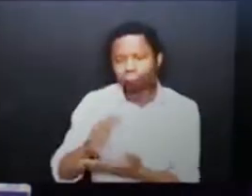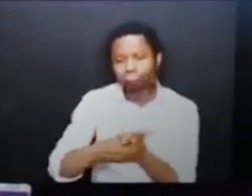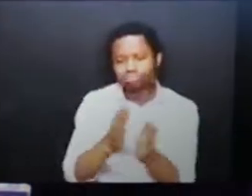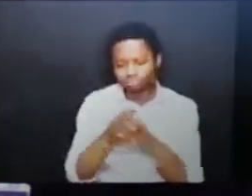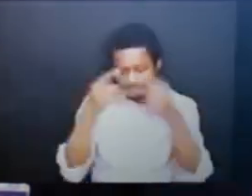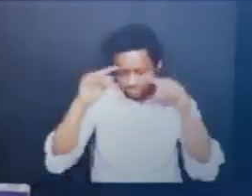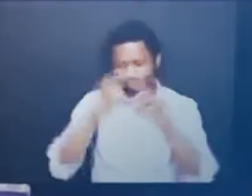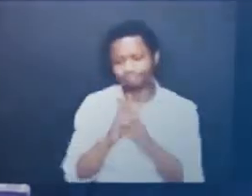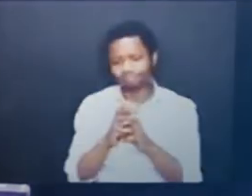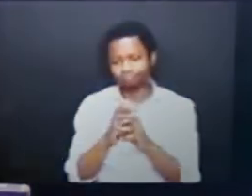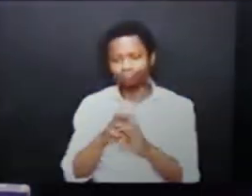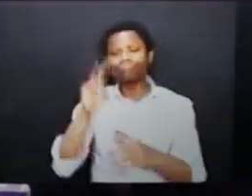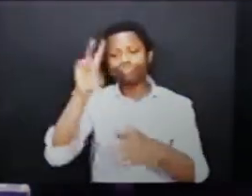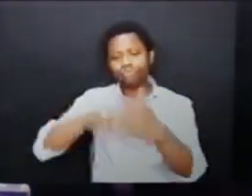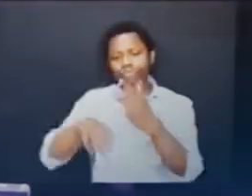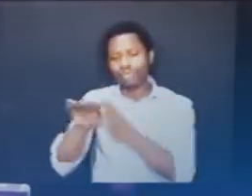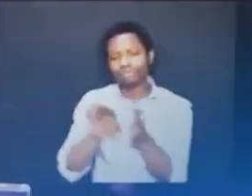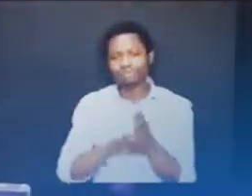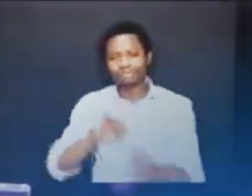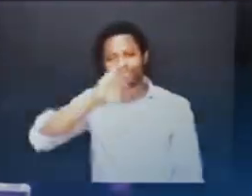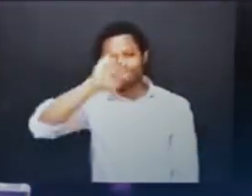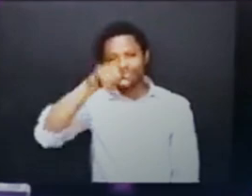29, verse 5 and